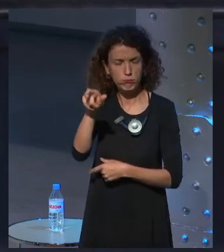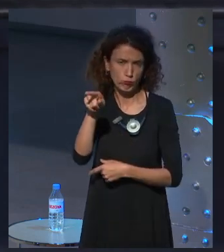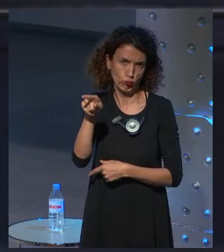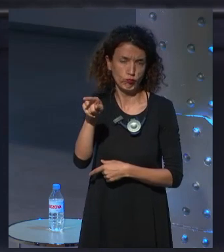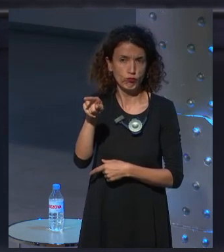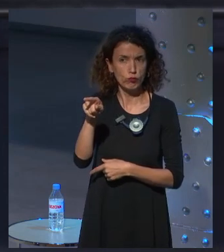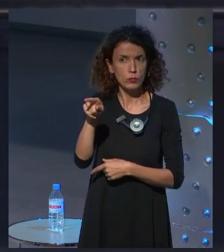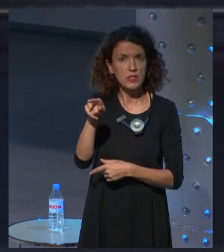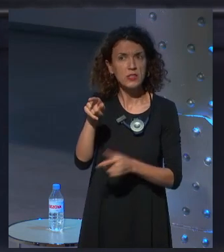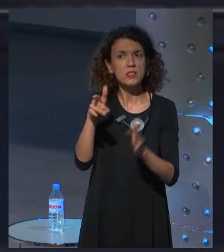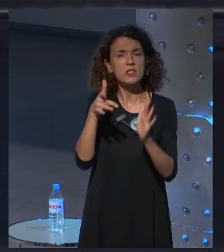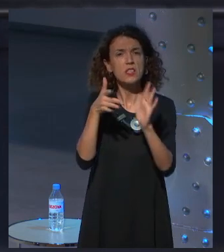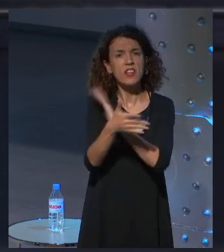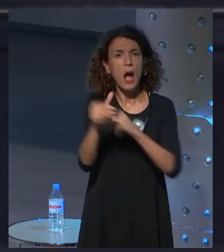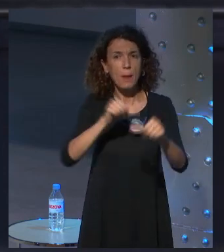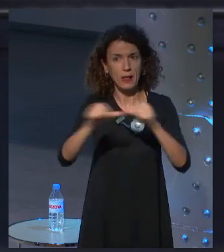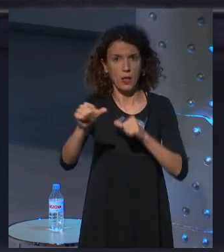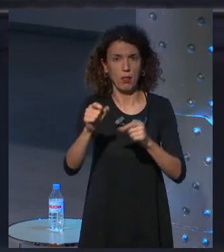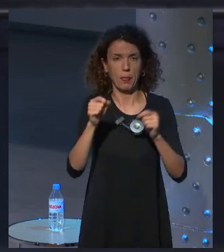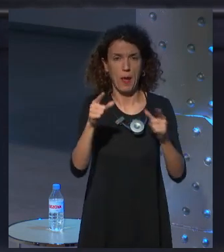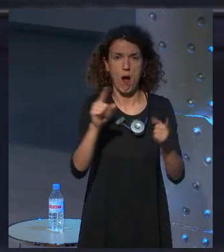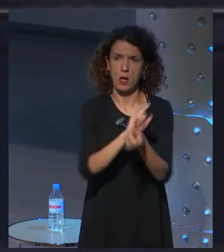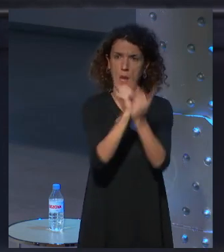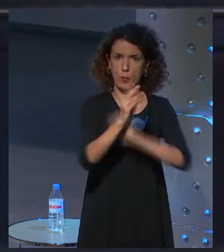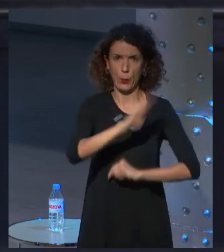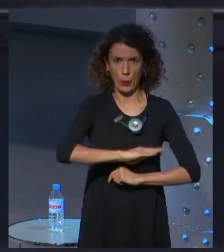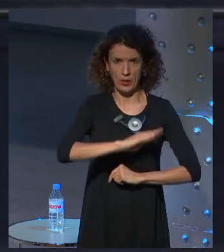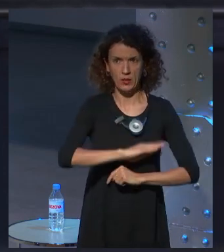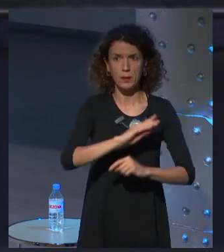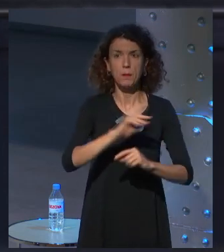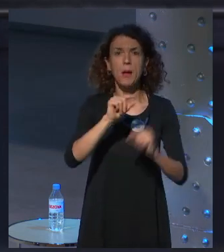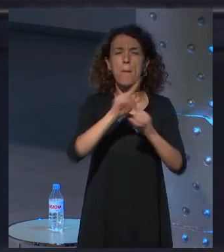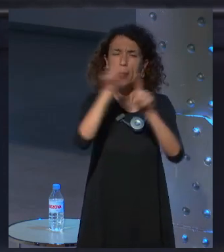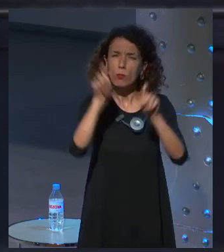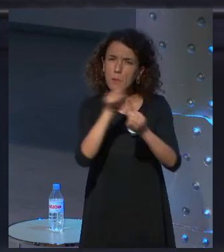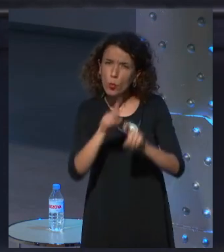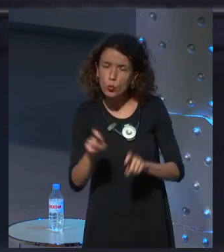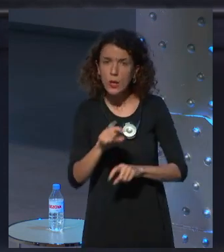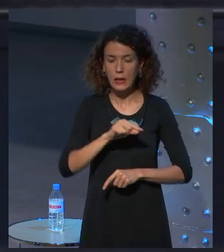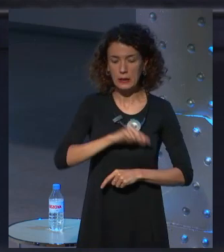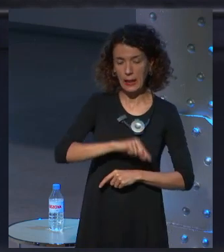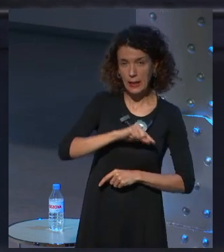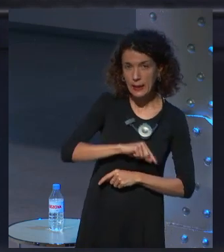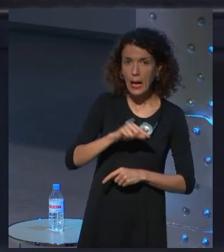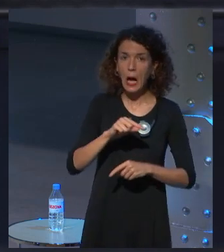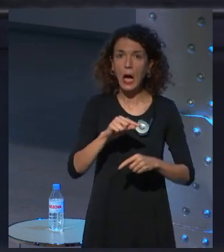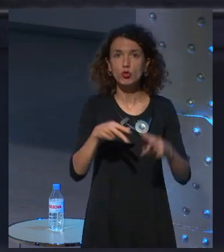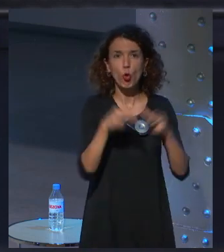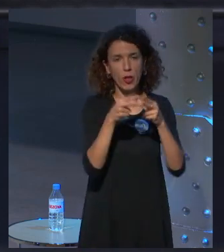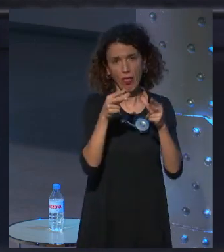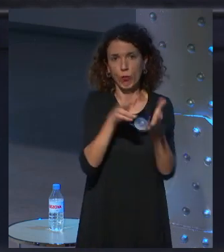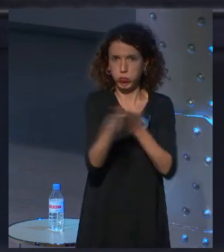a Spanish person. And we were talking about that field where there's going to be a huge change, ethical